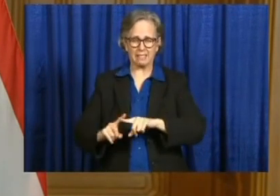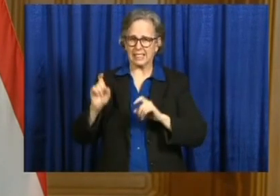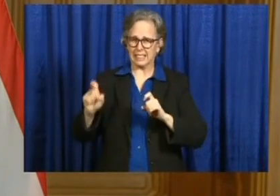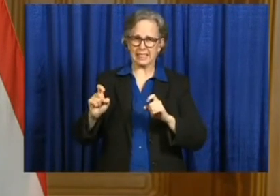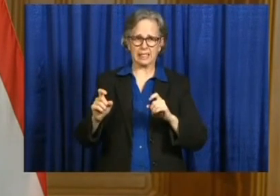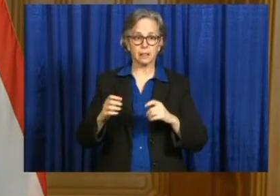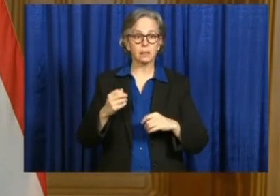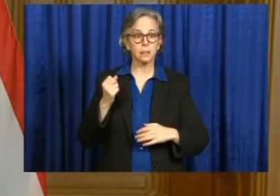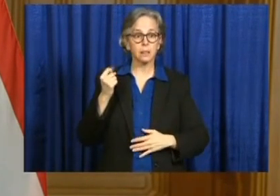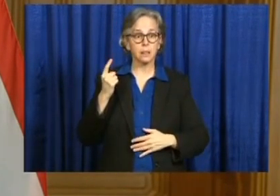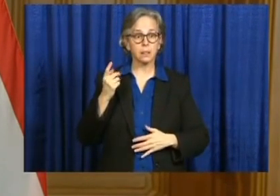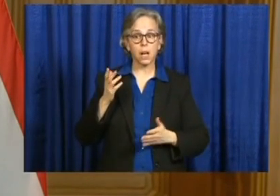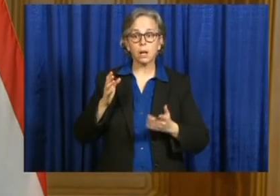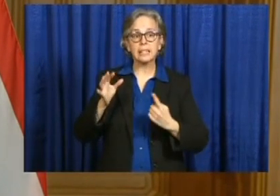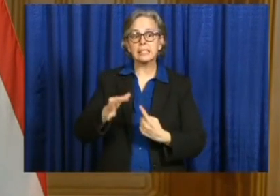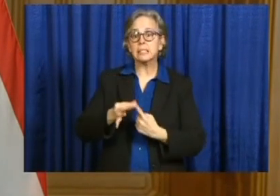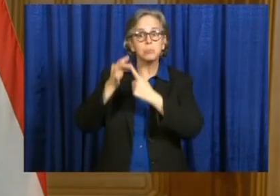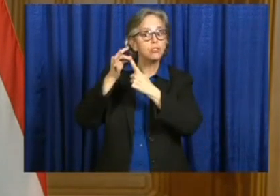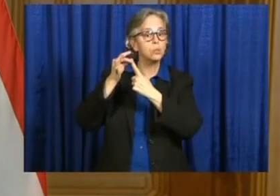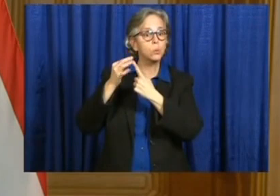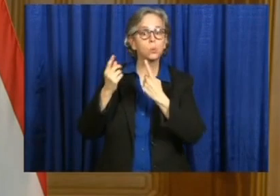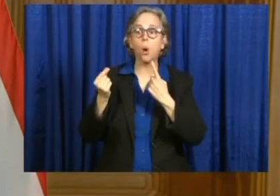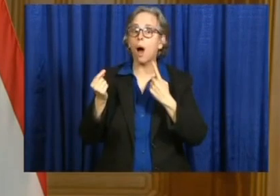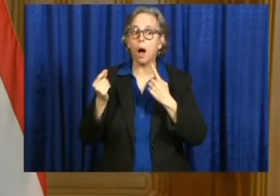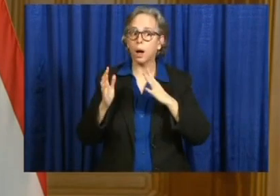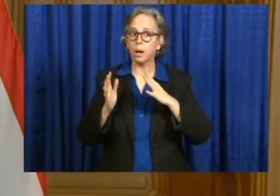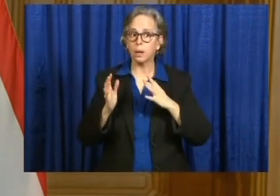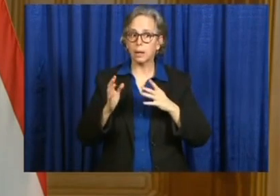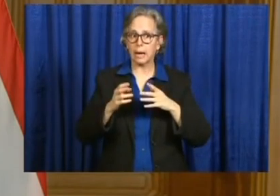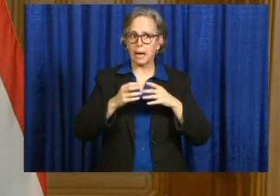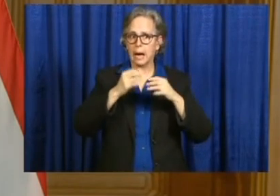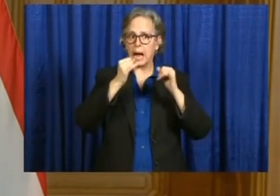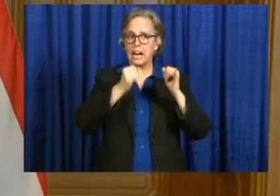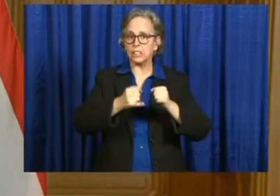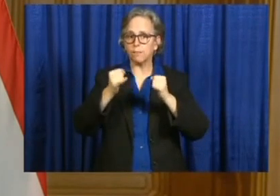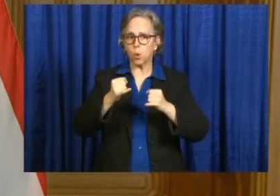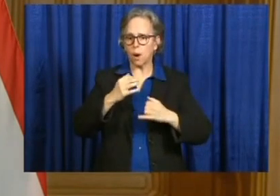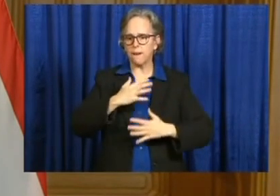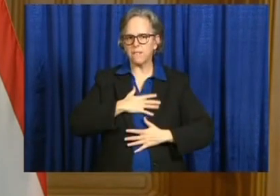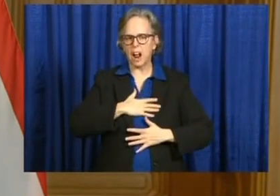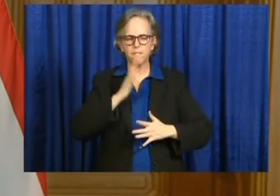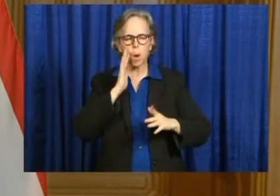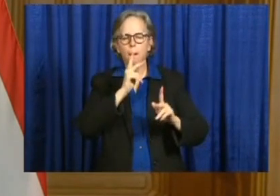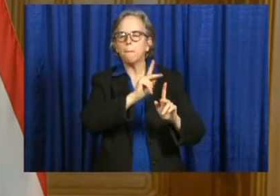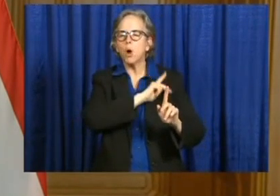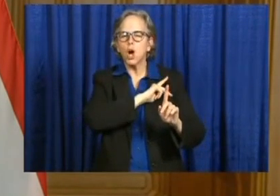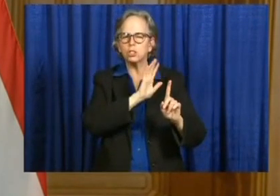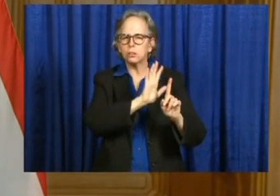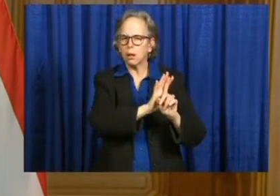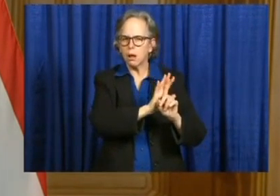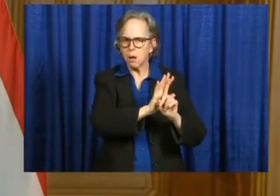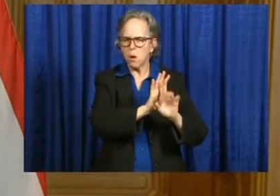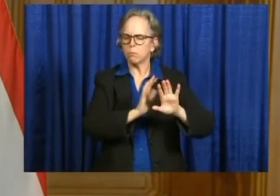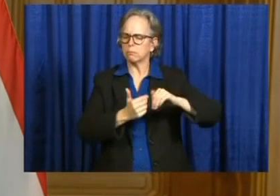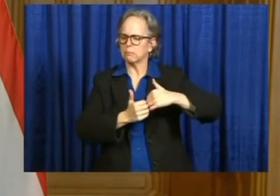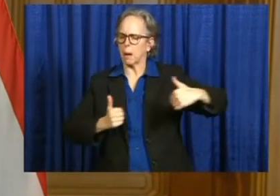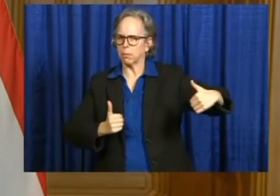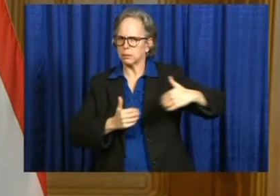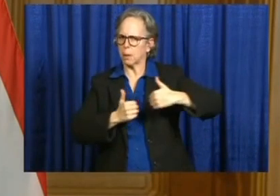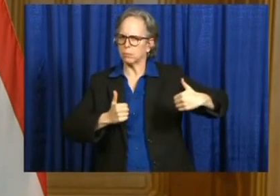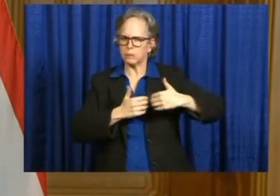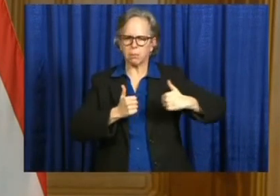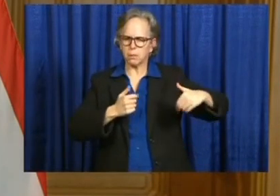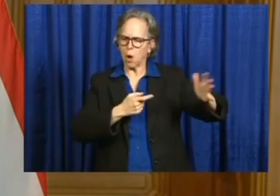are ventilators that are in your individual possession for personal use. Those are not, you do not